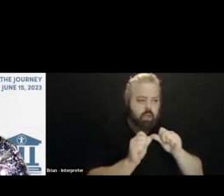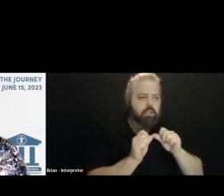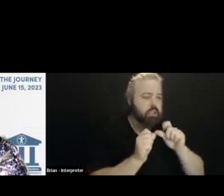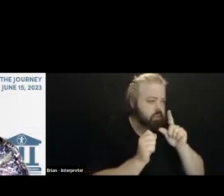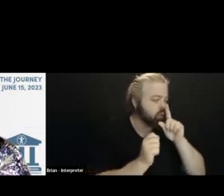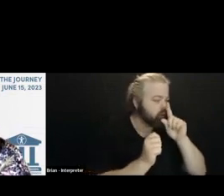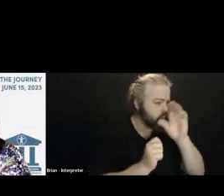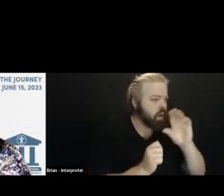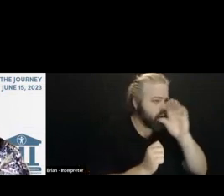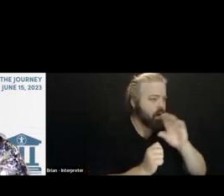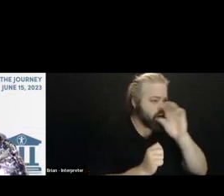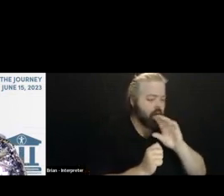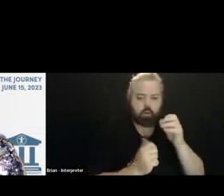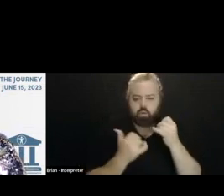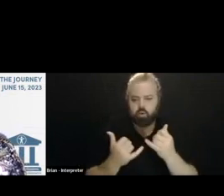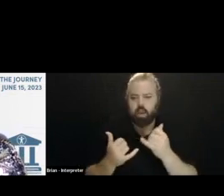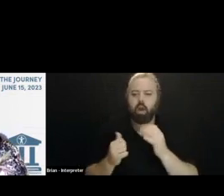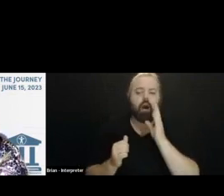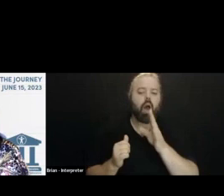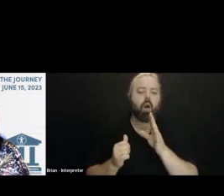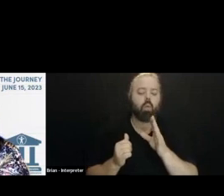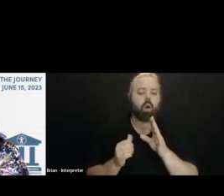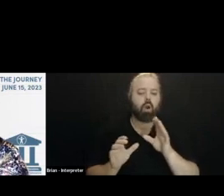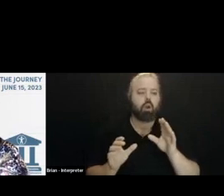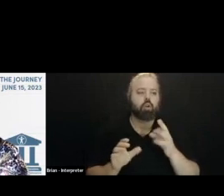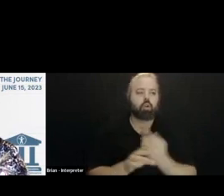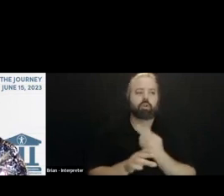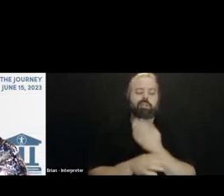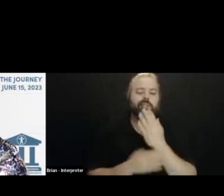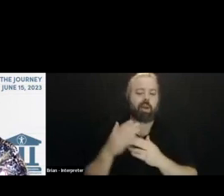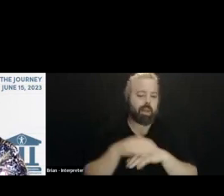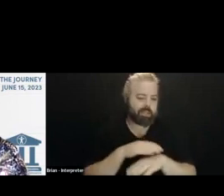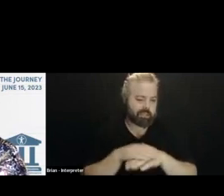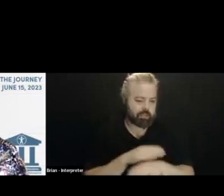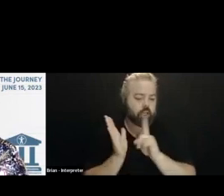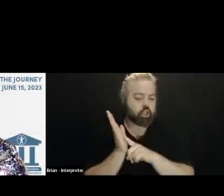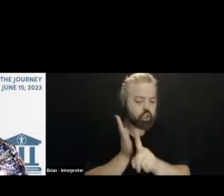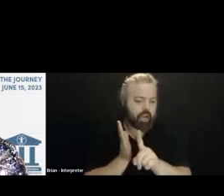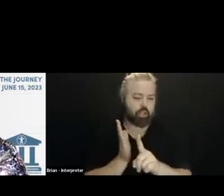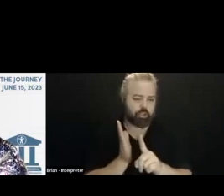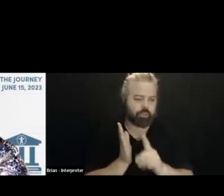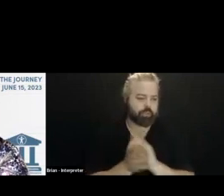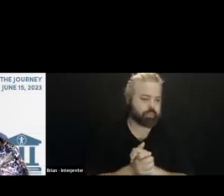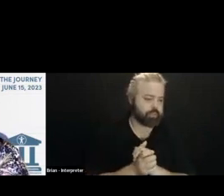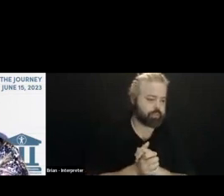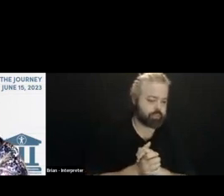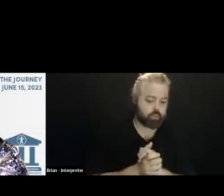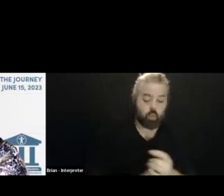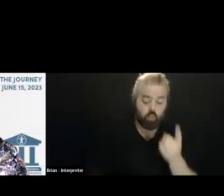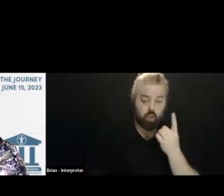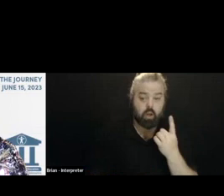Now I'm going to start leaning on some of the accessibility checkers that I have. One of the most popular and